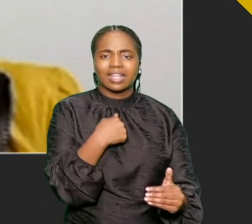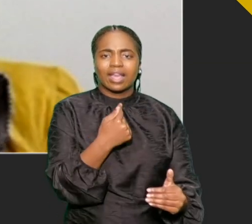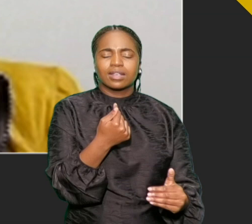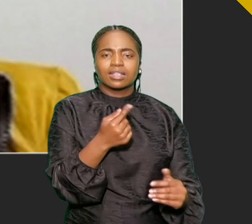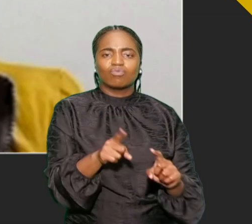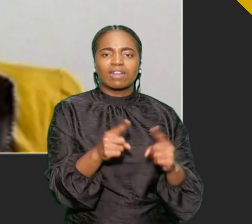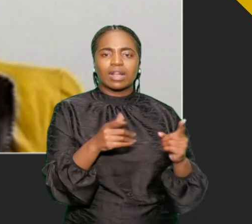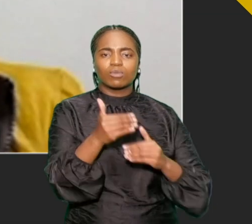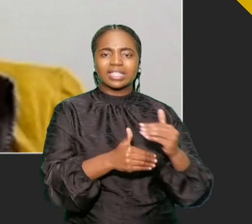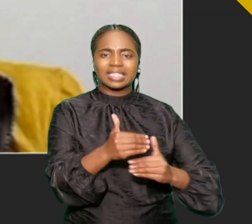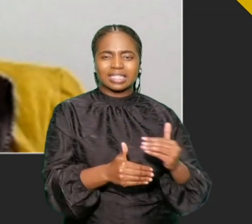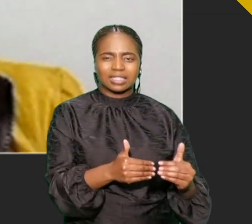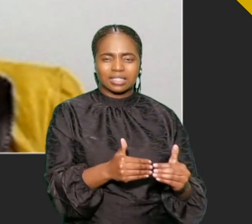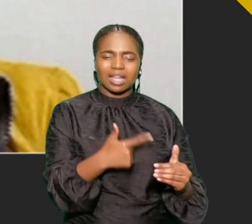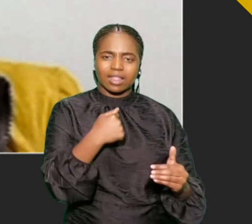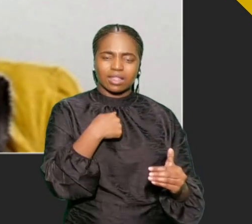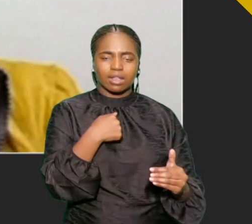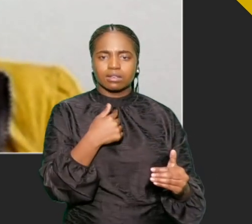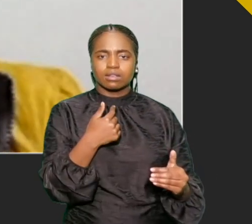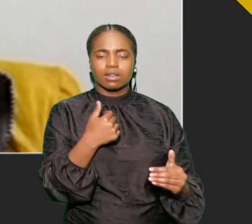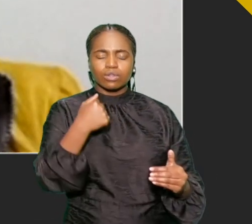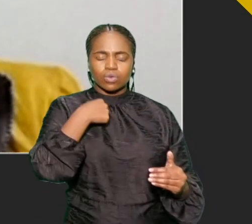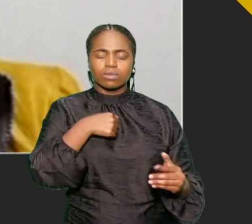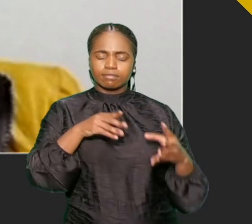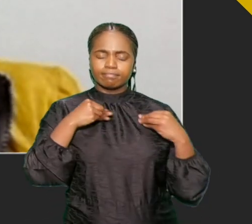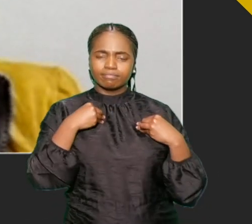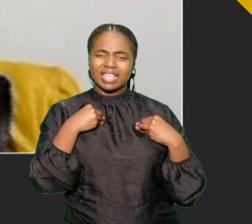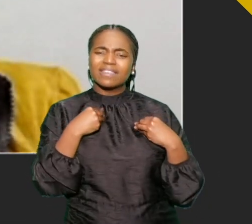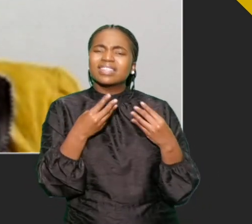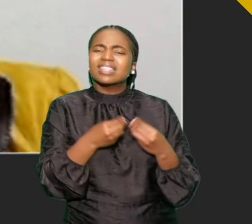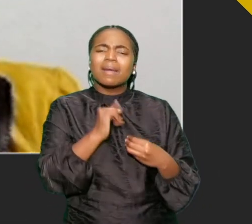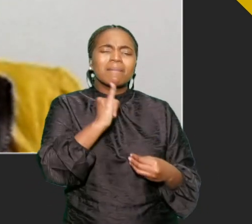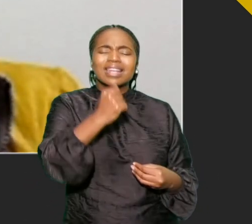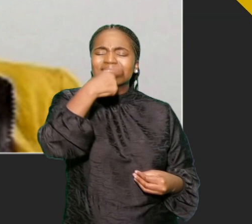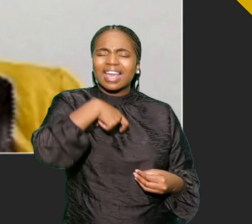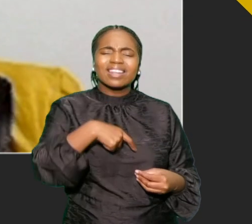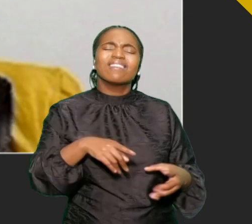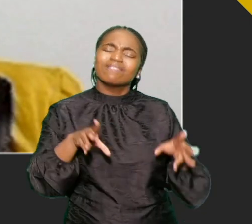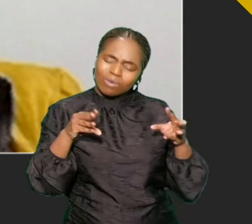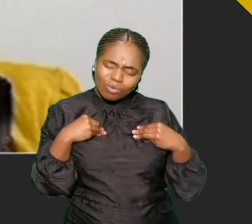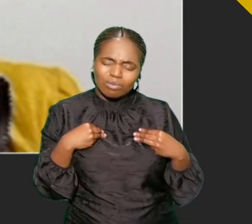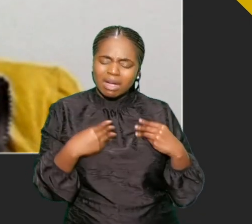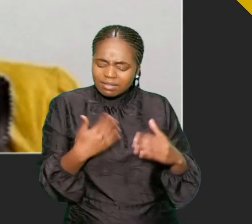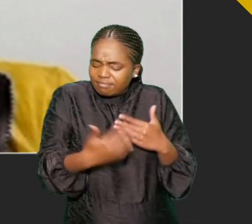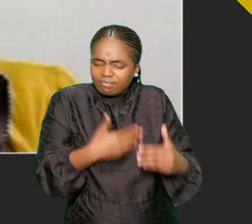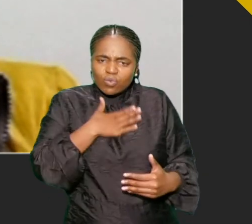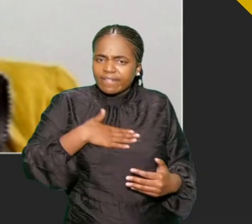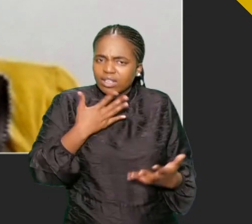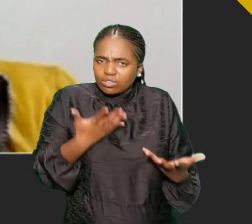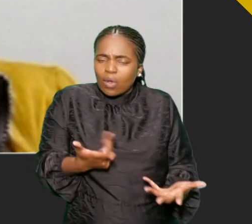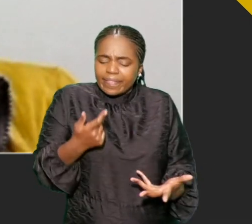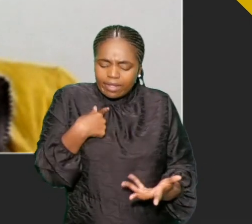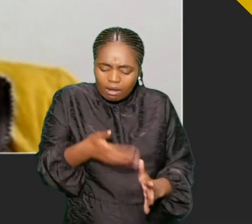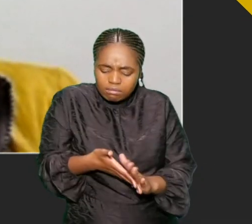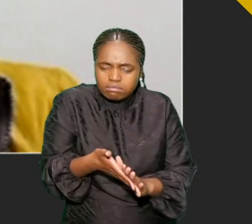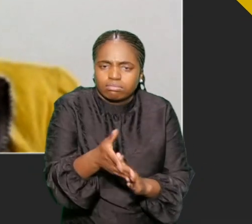different process it, allow my kutlo agago. If something has gone bad and it's sad, then it's sad. Then that's what you need to feel. That's where you need